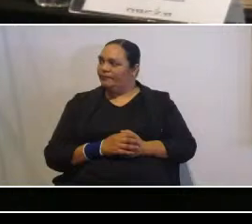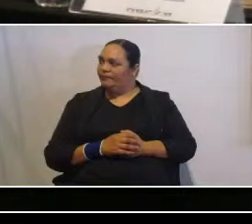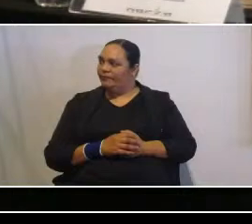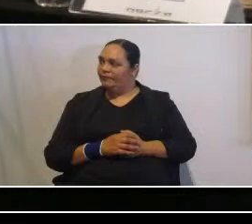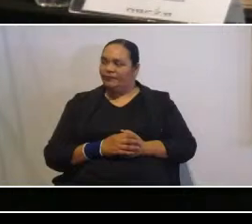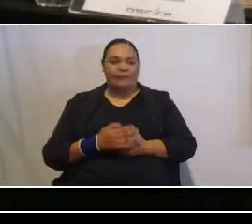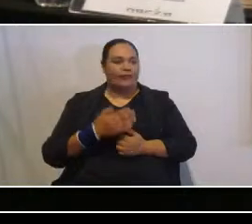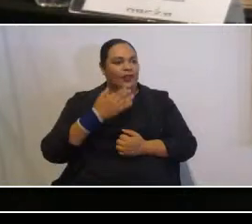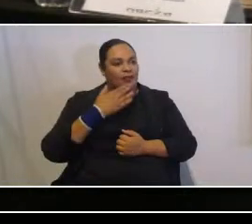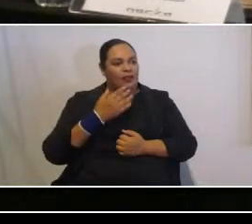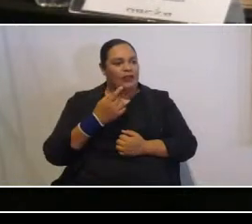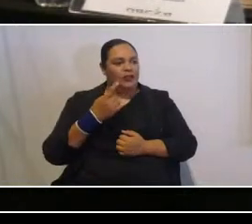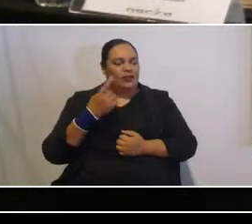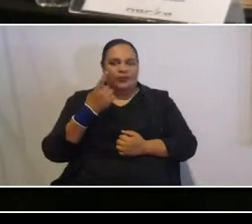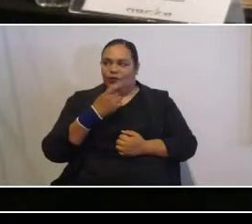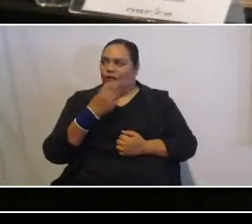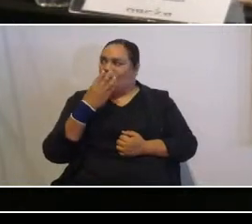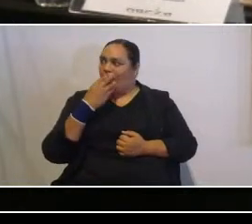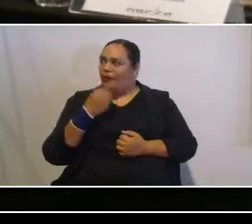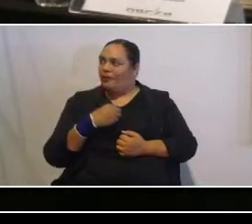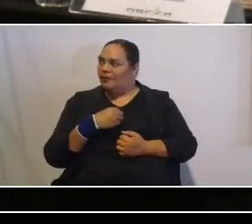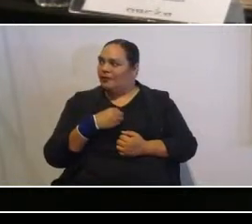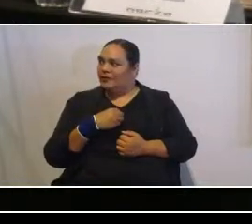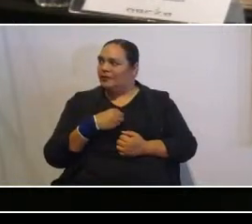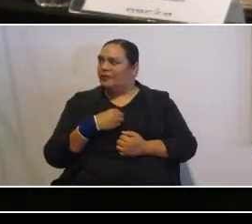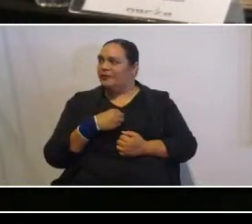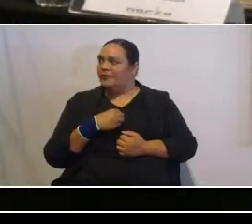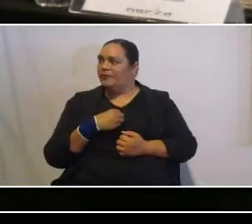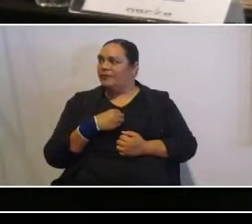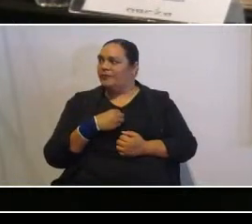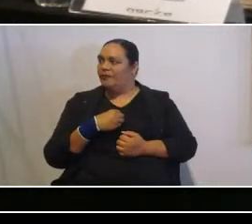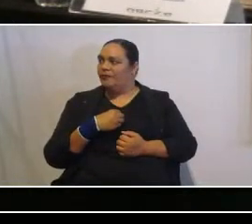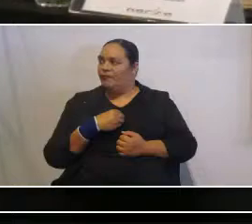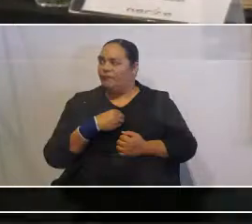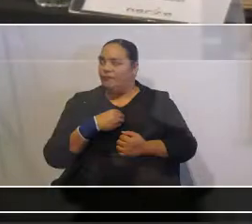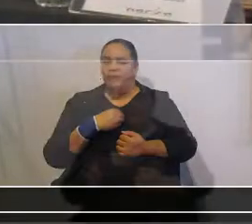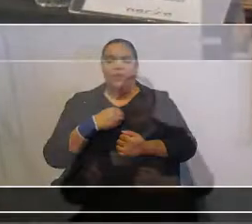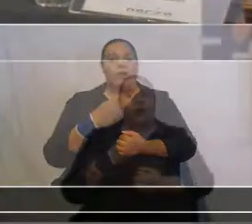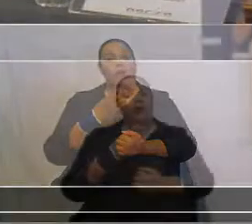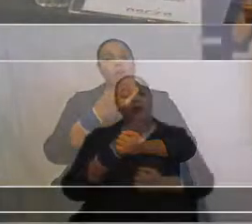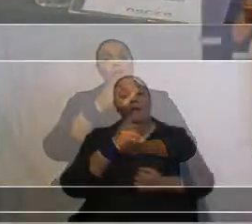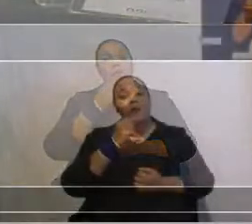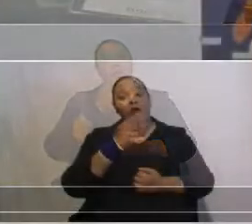Thank you for the question you questioned for us. There are men,